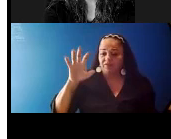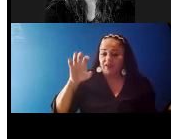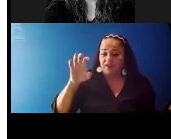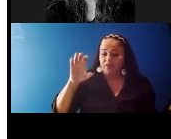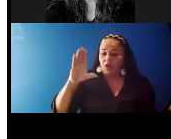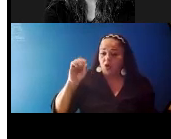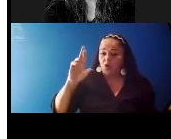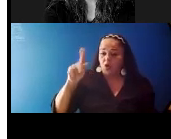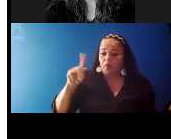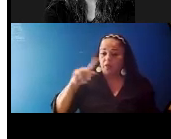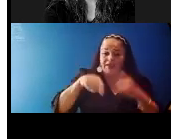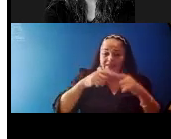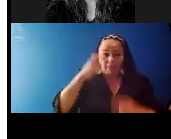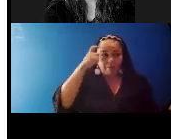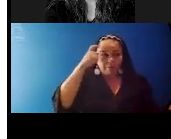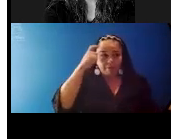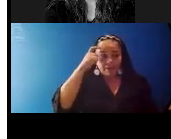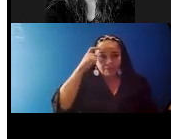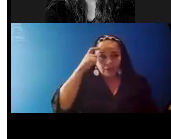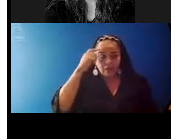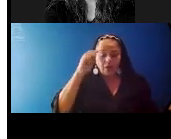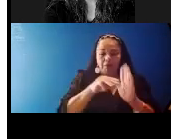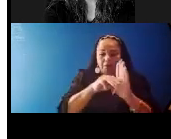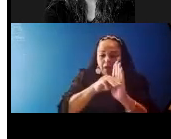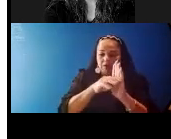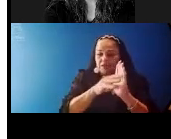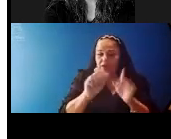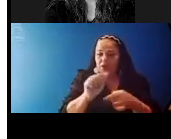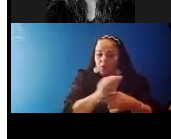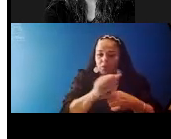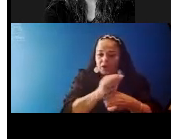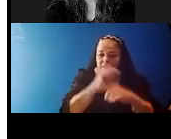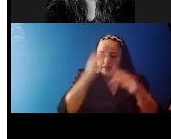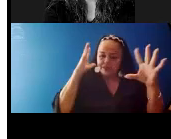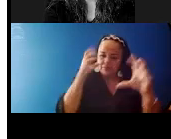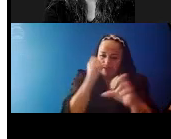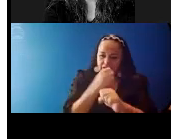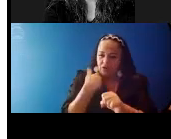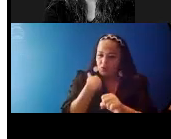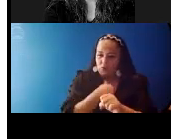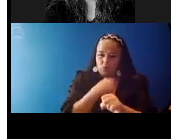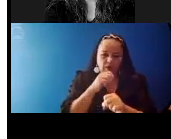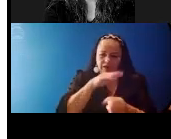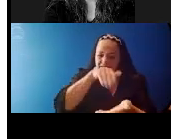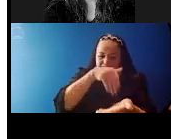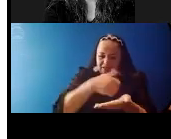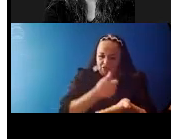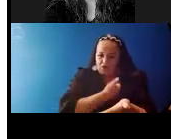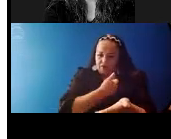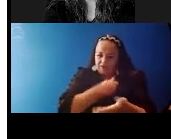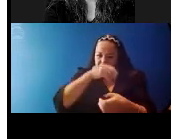sectors, it's all about mental models and practice, right? And so it's just fascinating that this is not something that we all centered ourselves in.